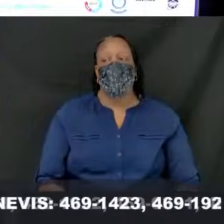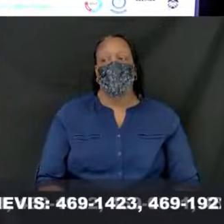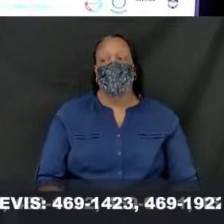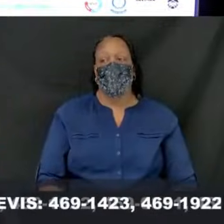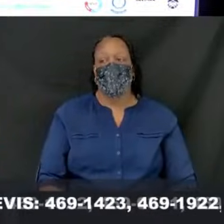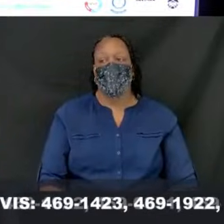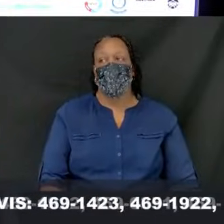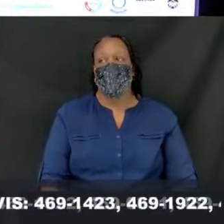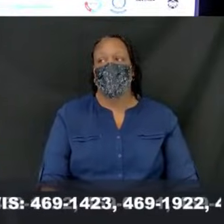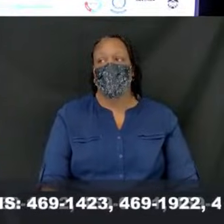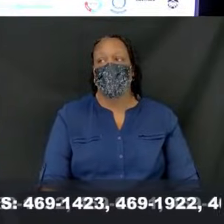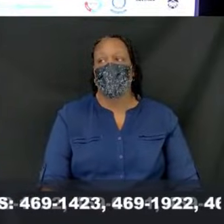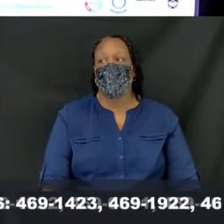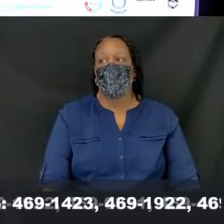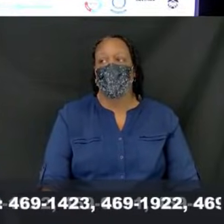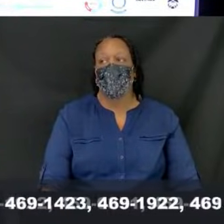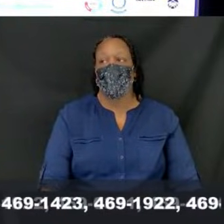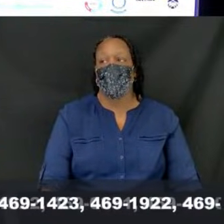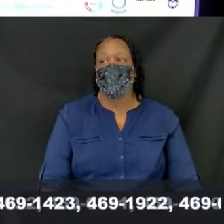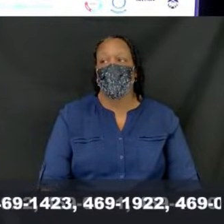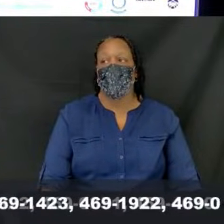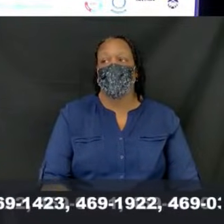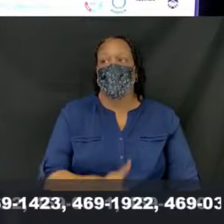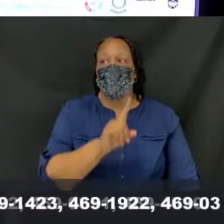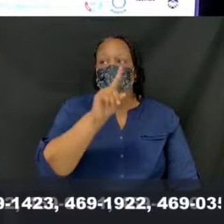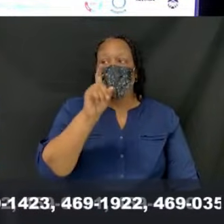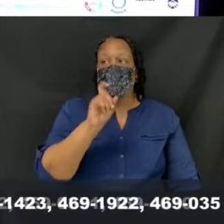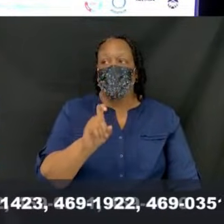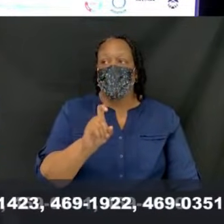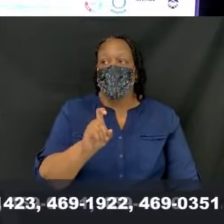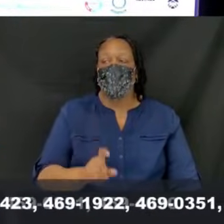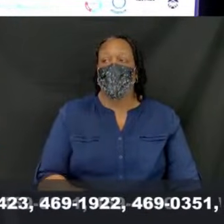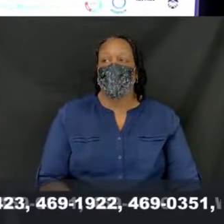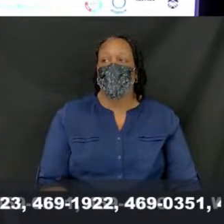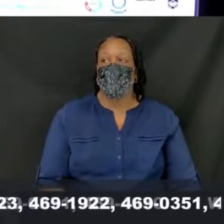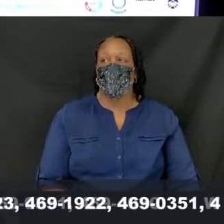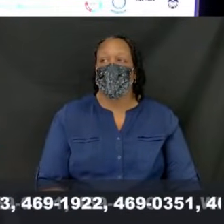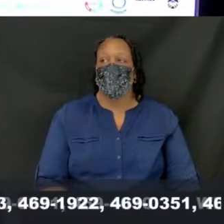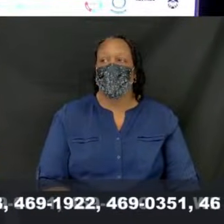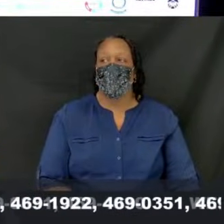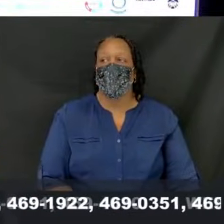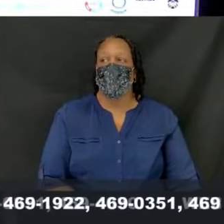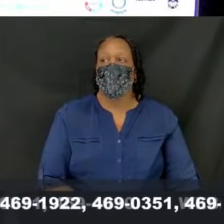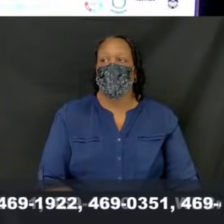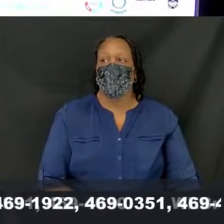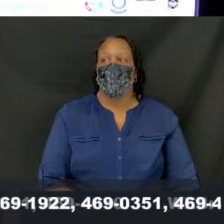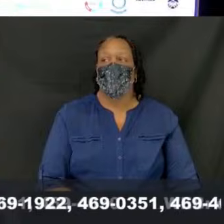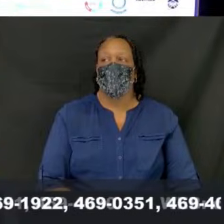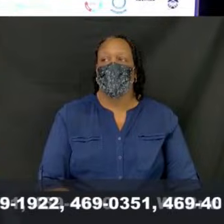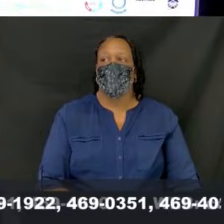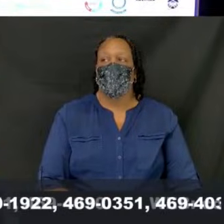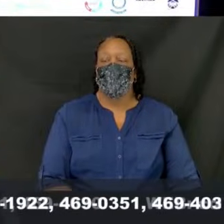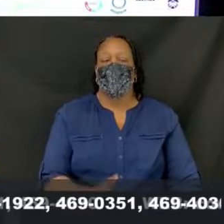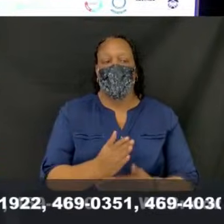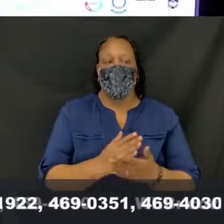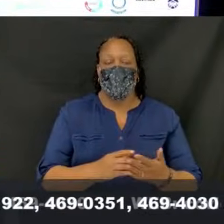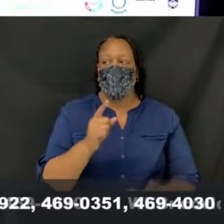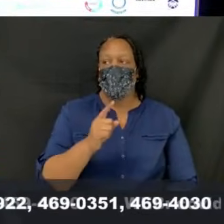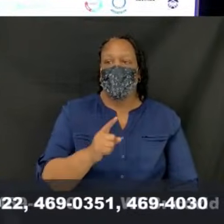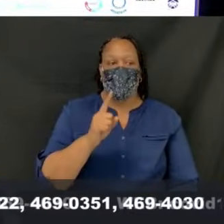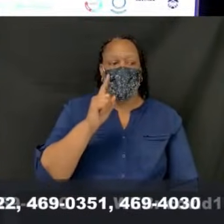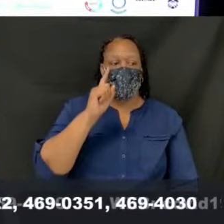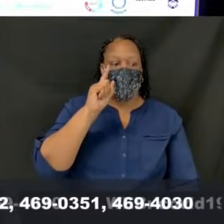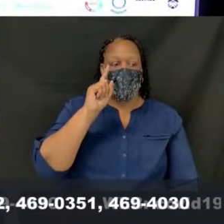Thank you, Dr. Wilkinson. This next question, I had my first dose of the